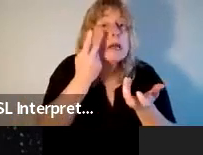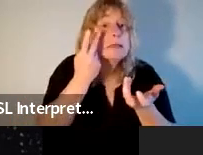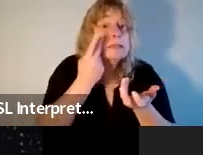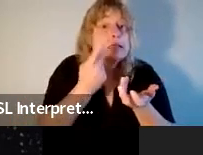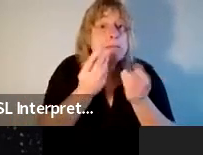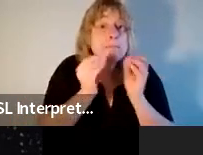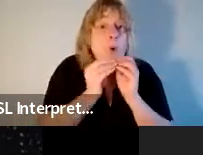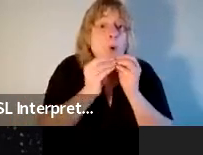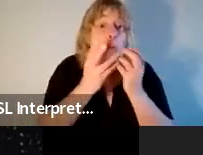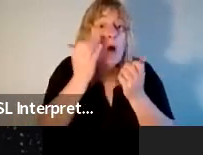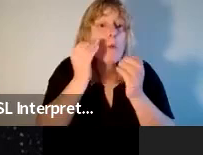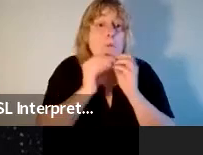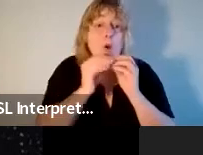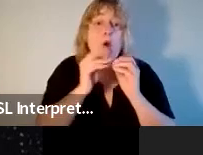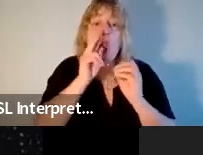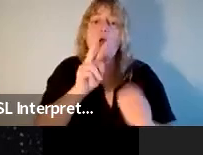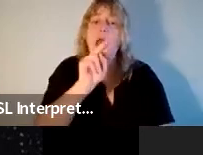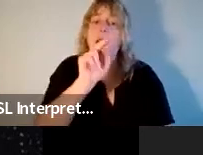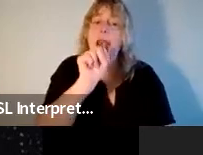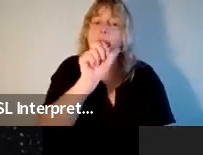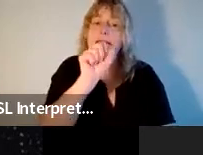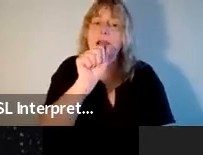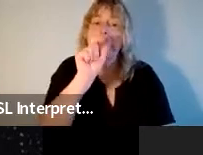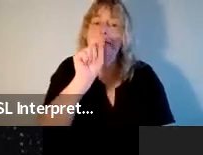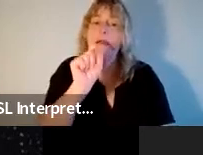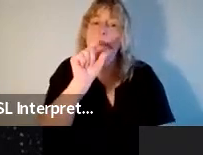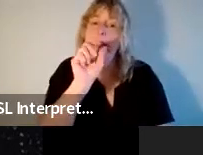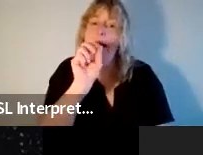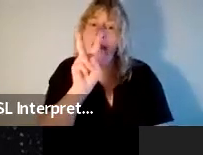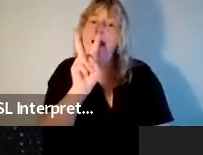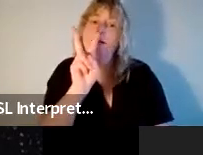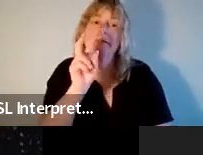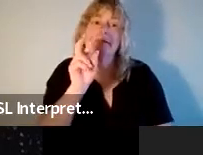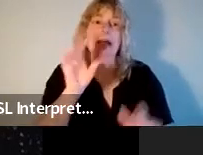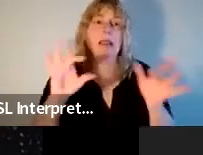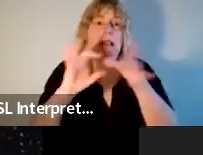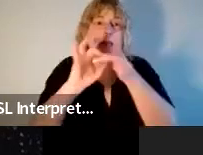more. And thank you very much for joining us today.